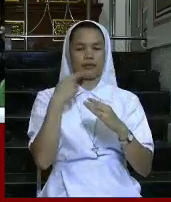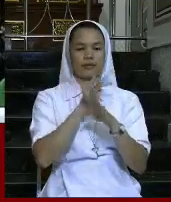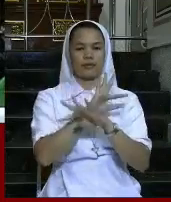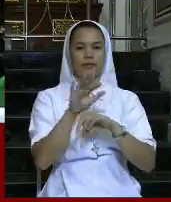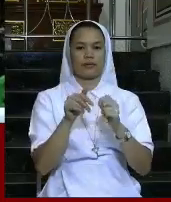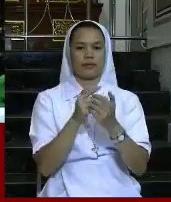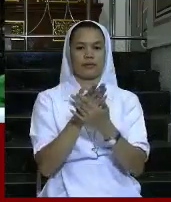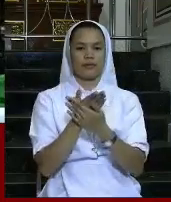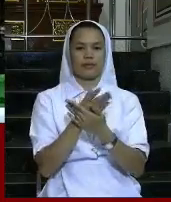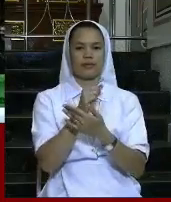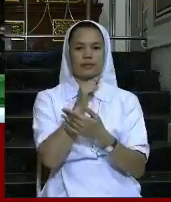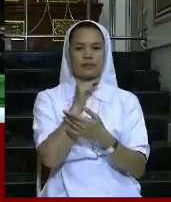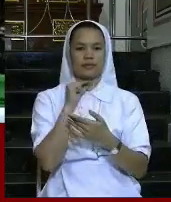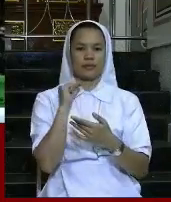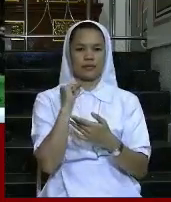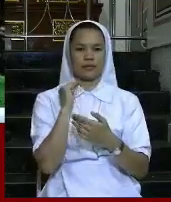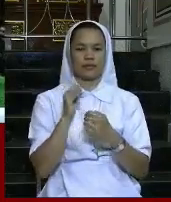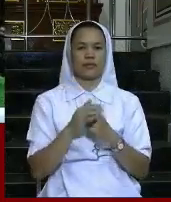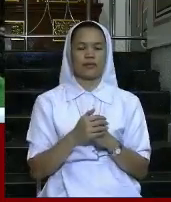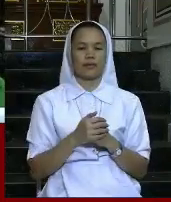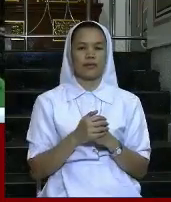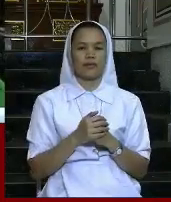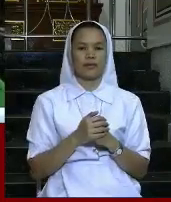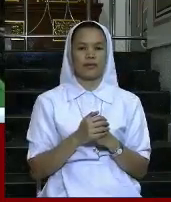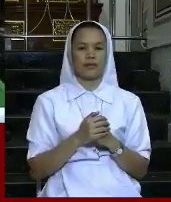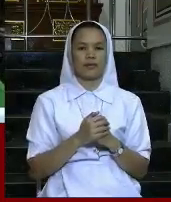Bishop, and all the clergy.